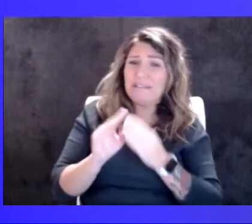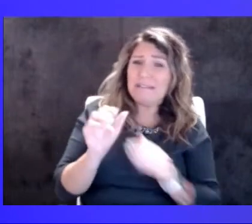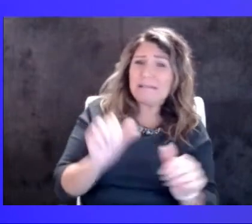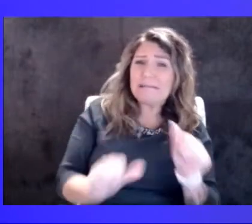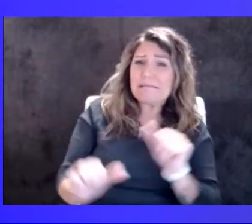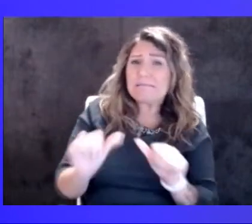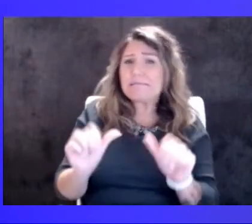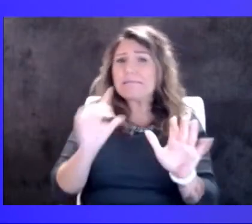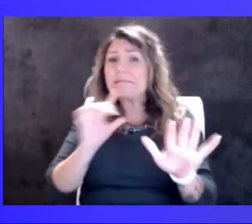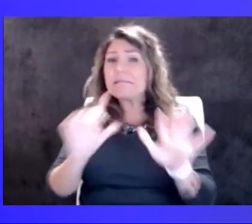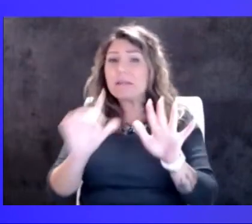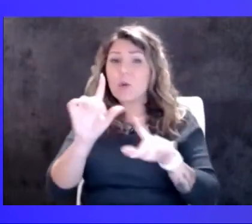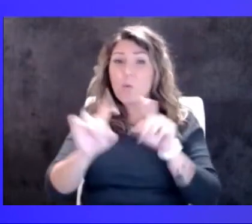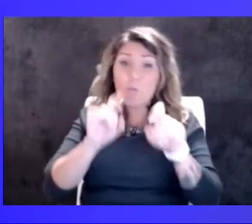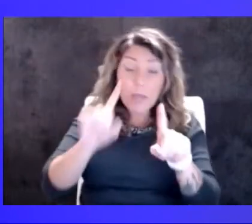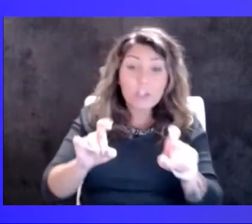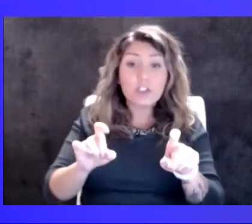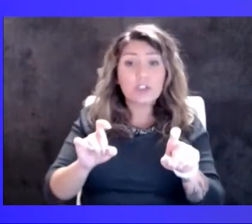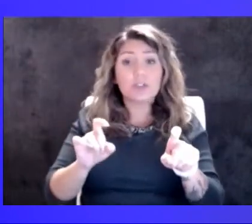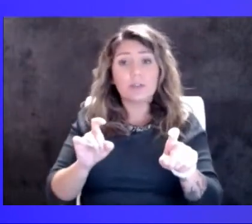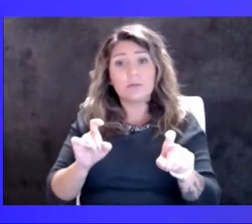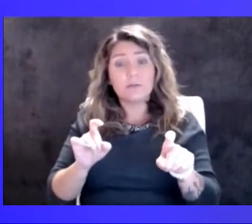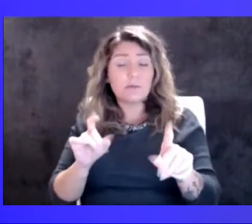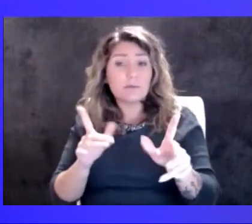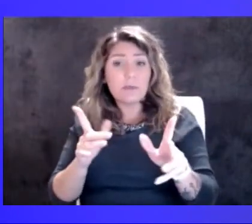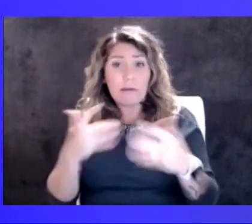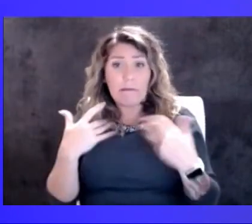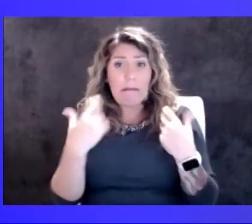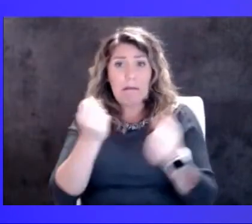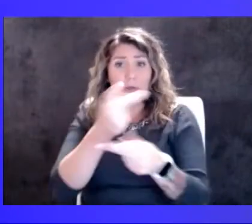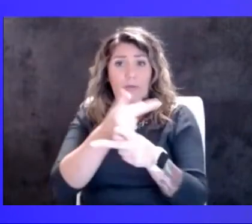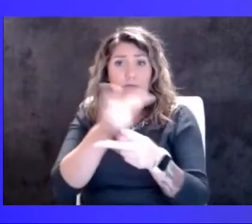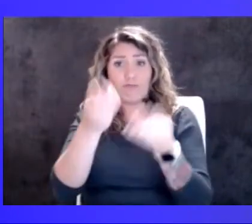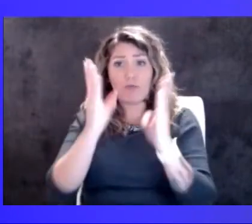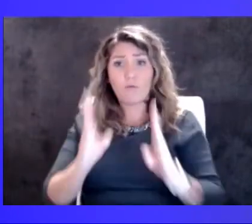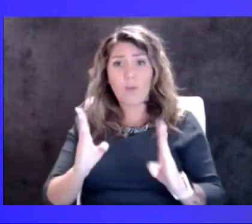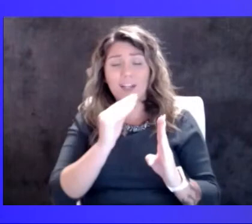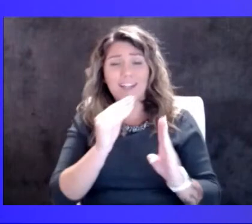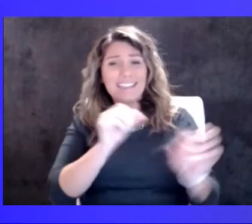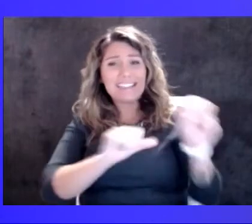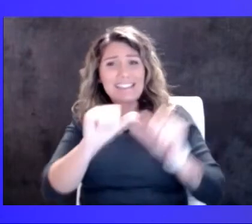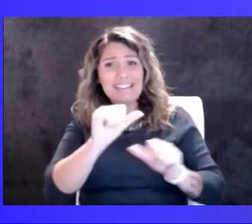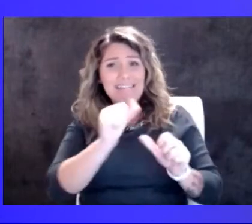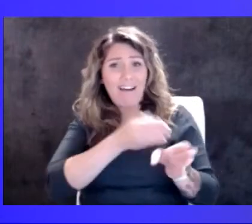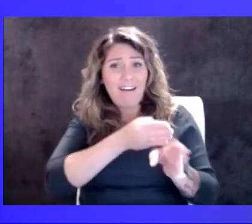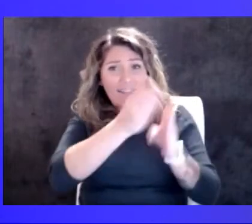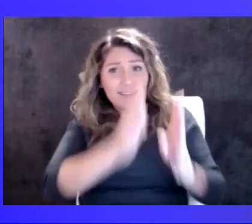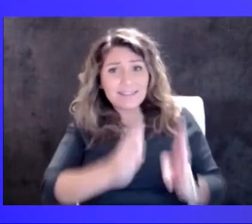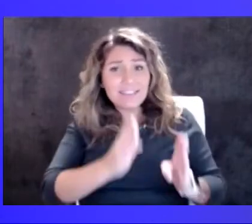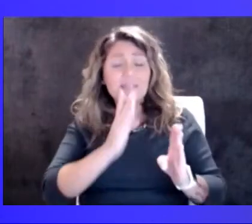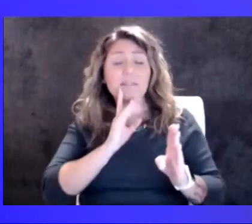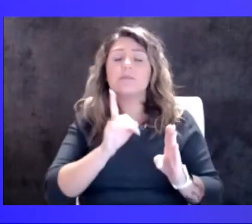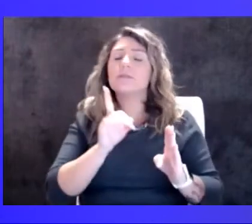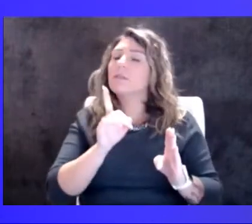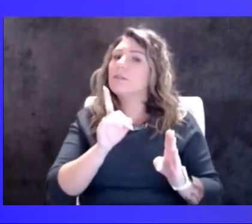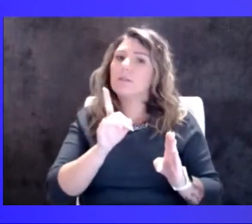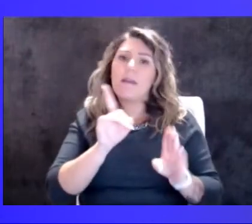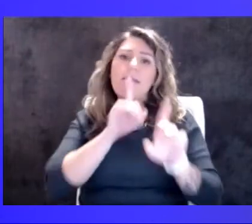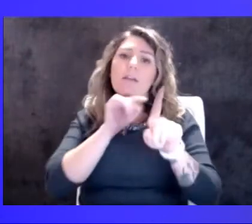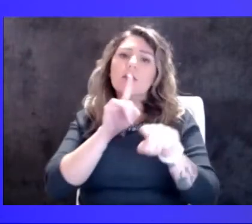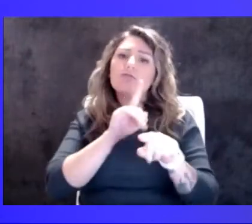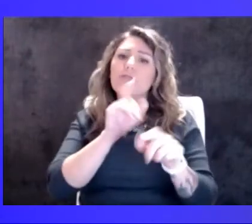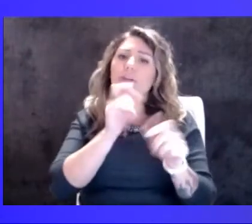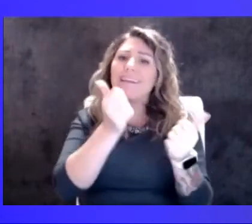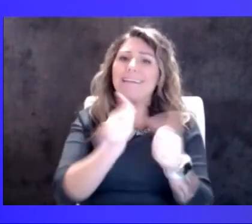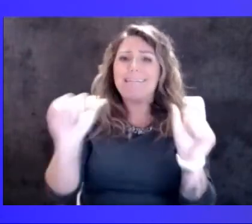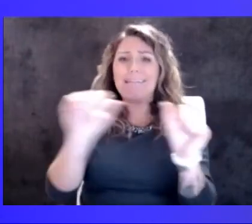just need to be there as healthcare providers and scientists to answer any and all questions that they have, so they can